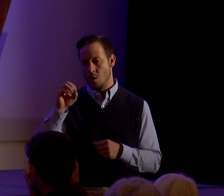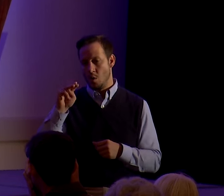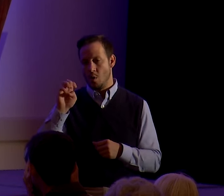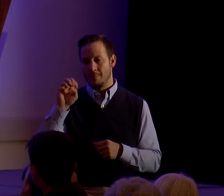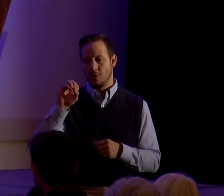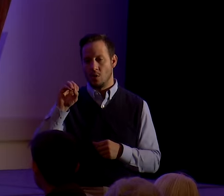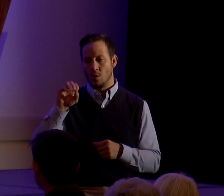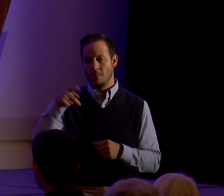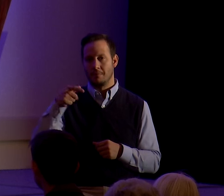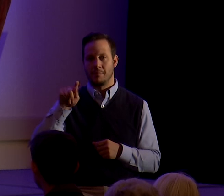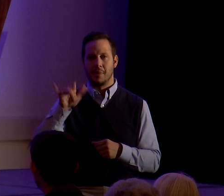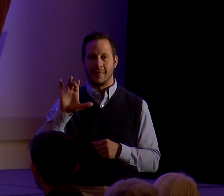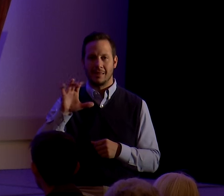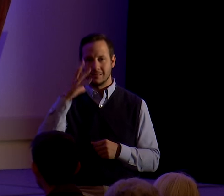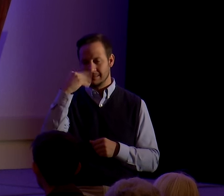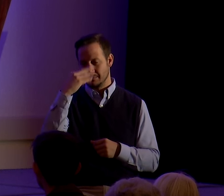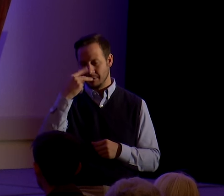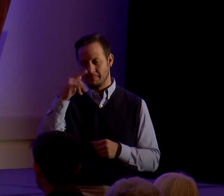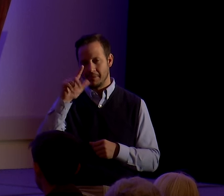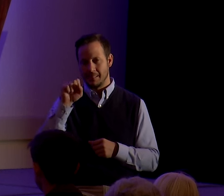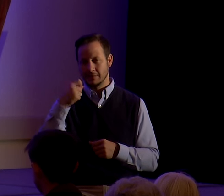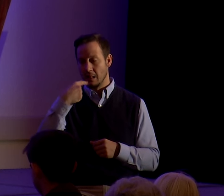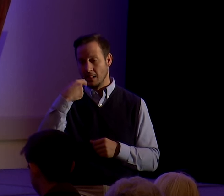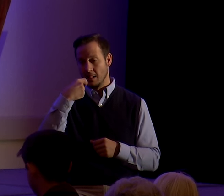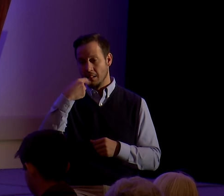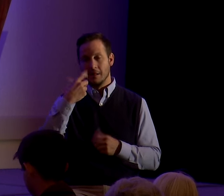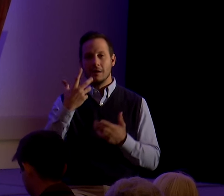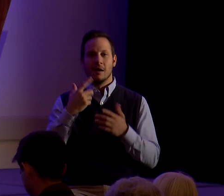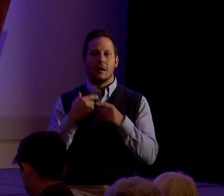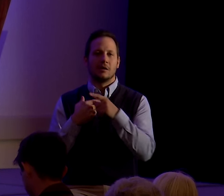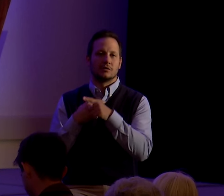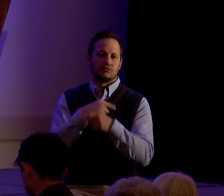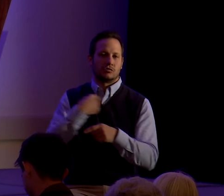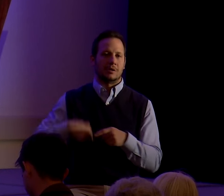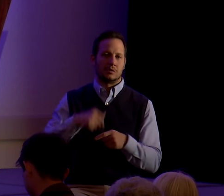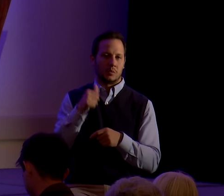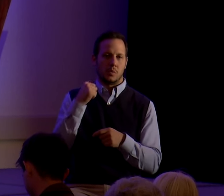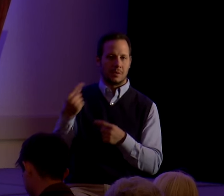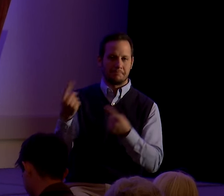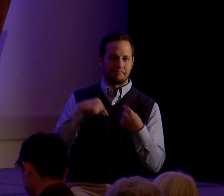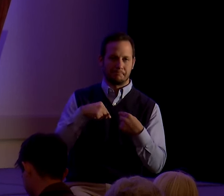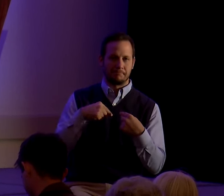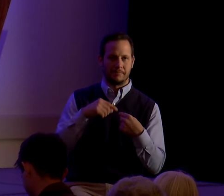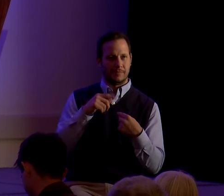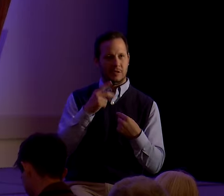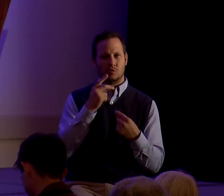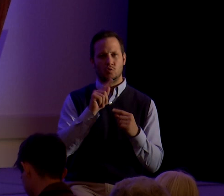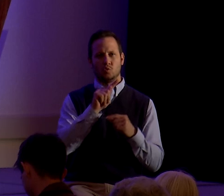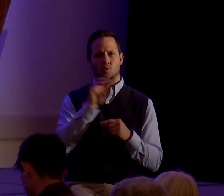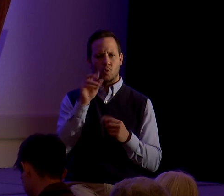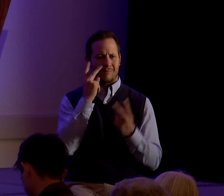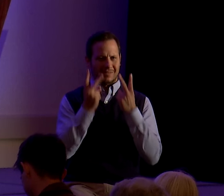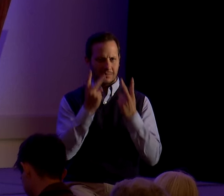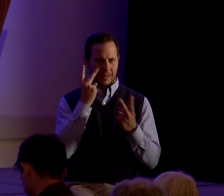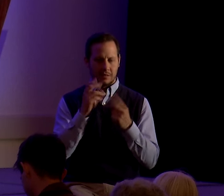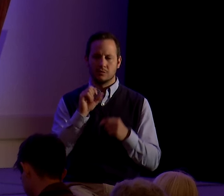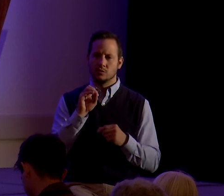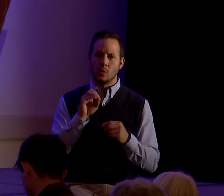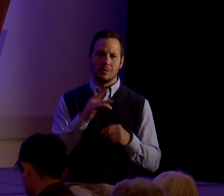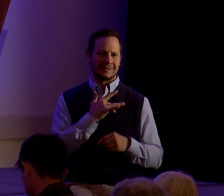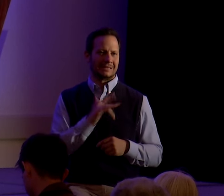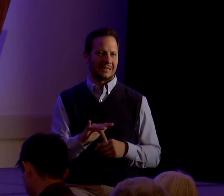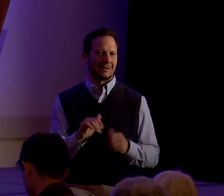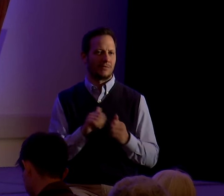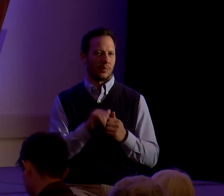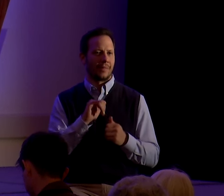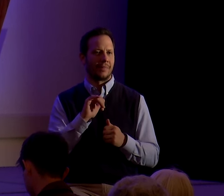sleeping pills, you're not going to get many Chinese to come on, right, even though they know it is. So you have to be sensitive to that